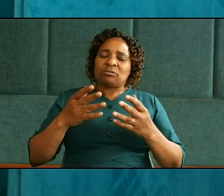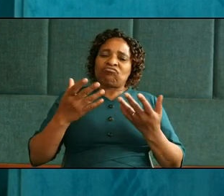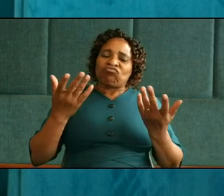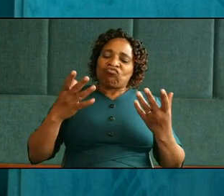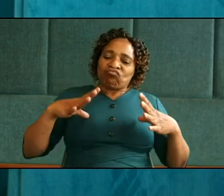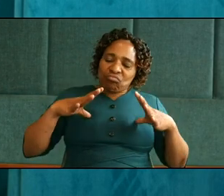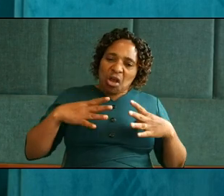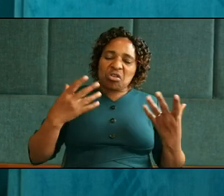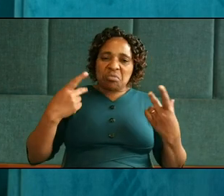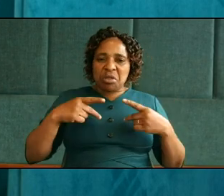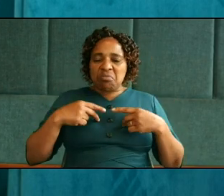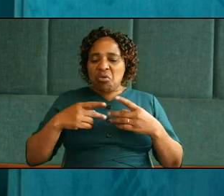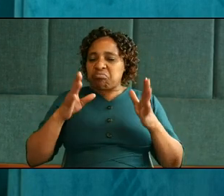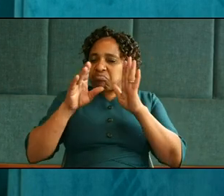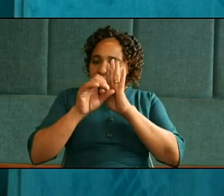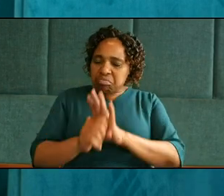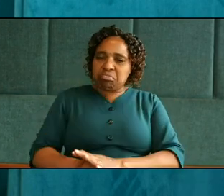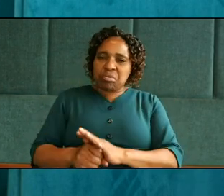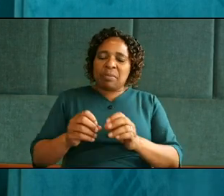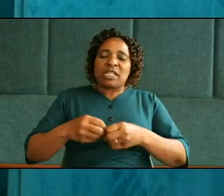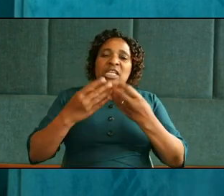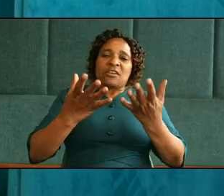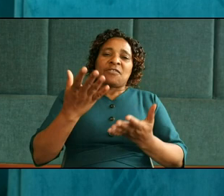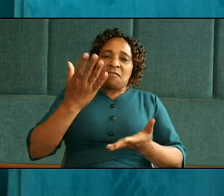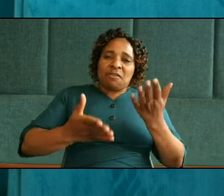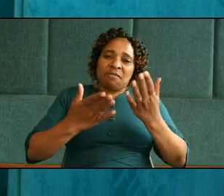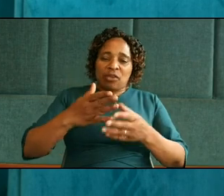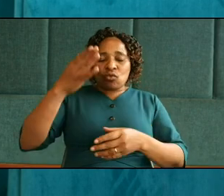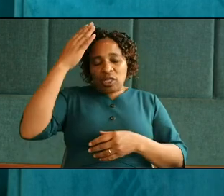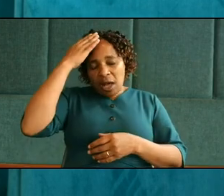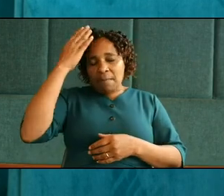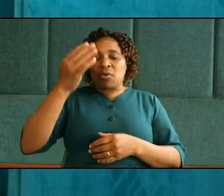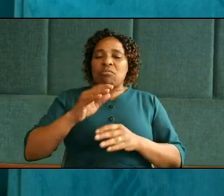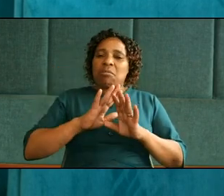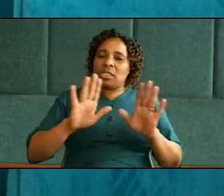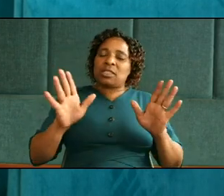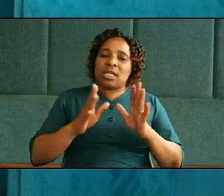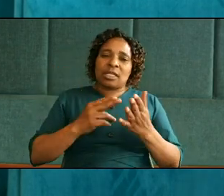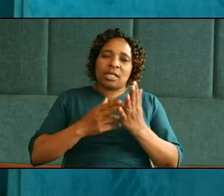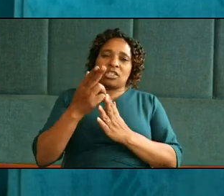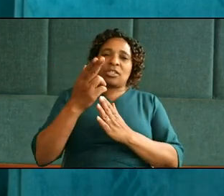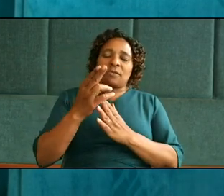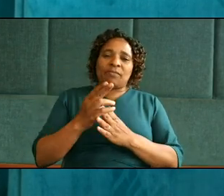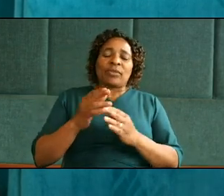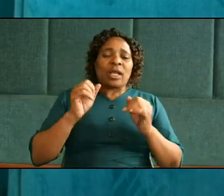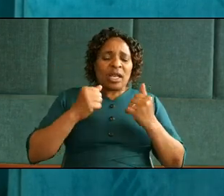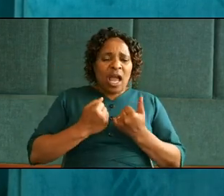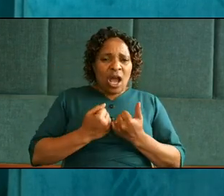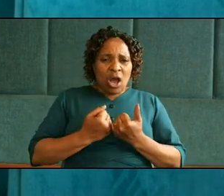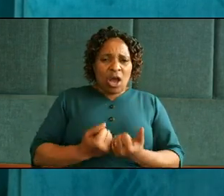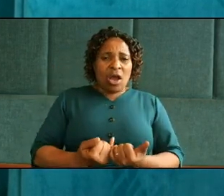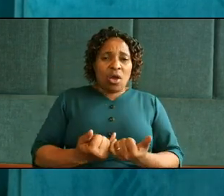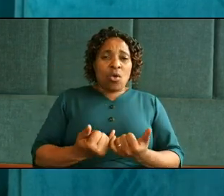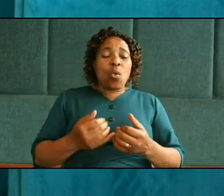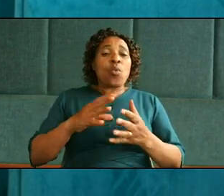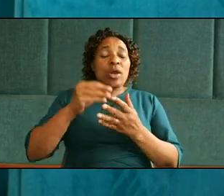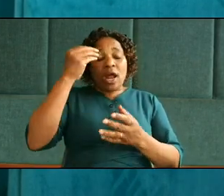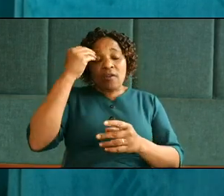mockers, but shows favor to the humble and oppressed. So we learn from this text